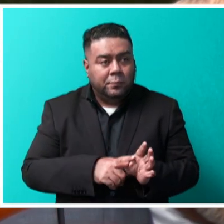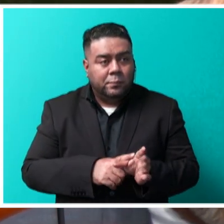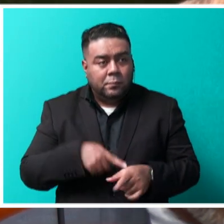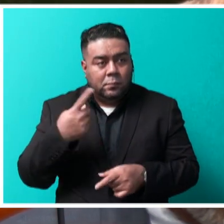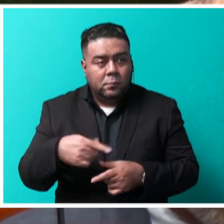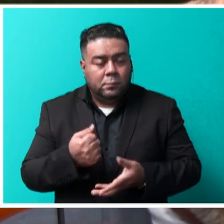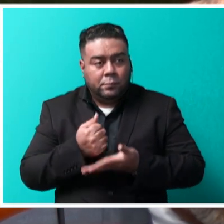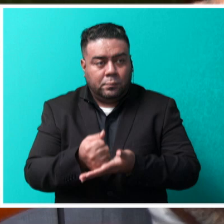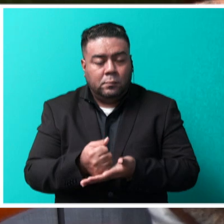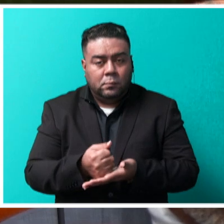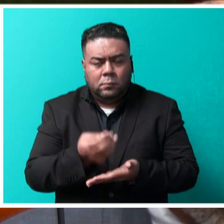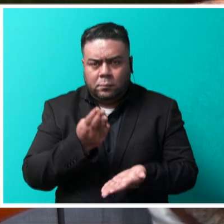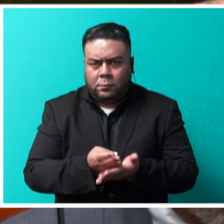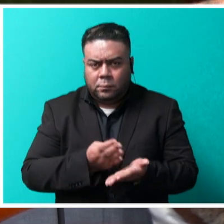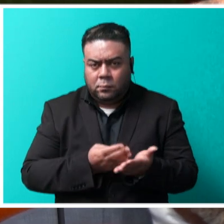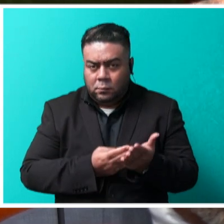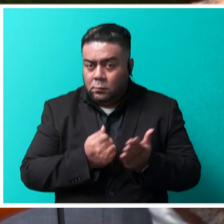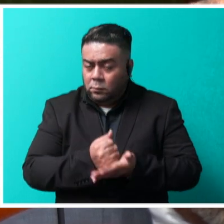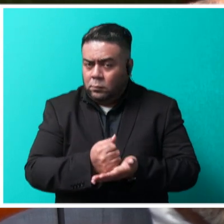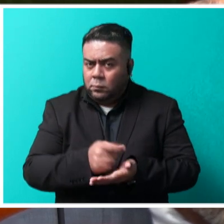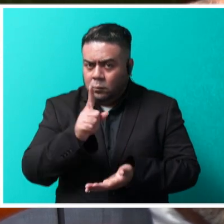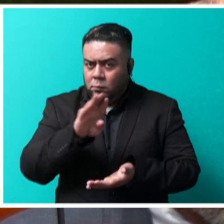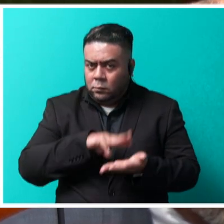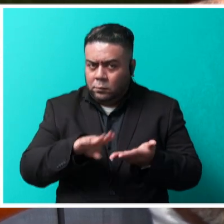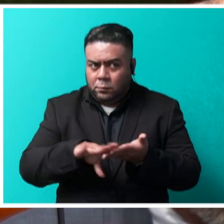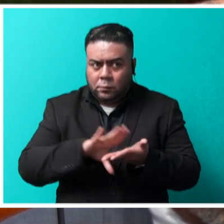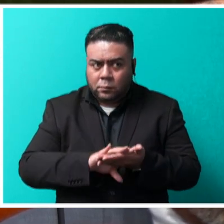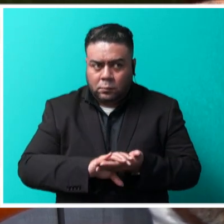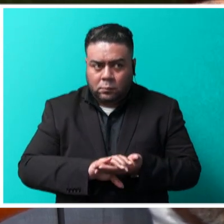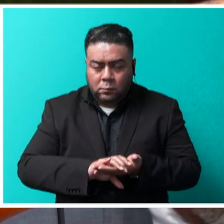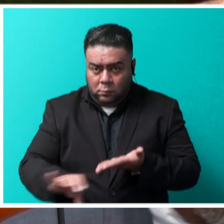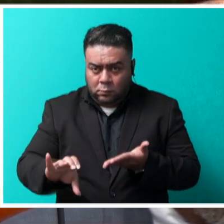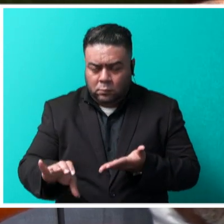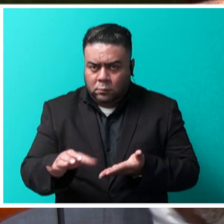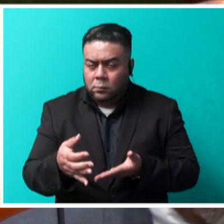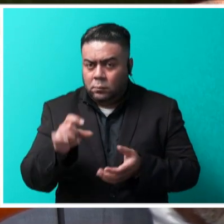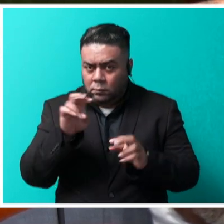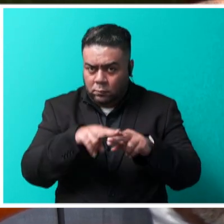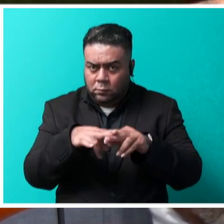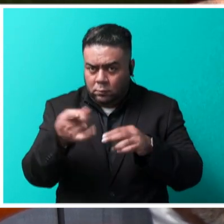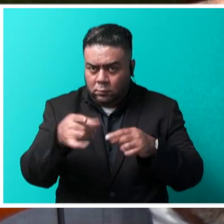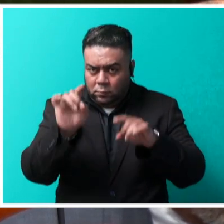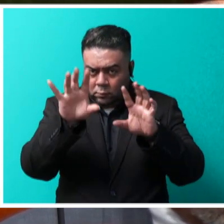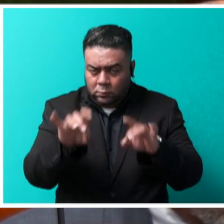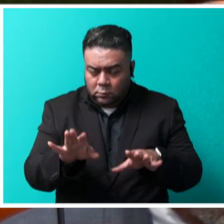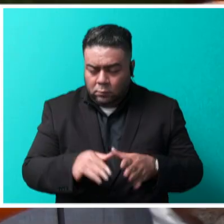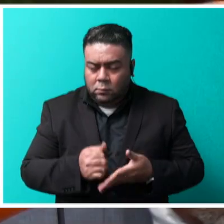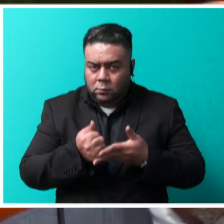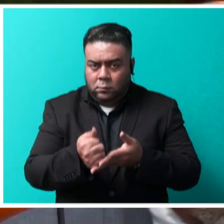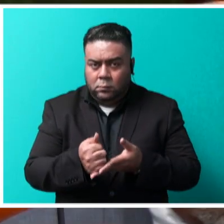budget support of more than $1 million from the Government of Fiji and Australia in the next financial year to advance social